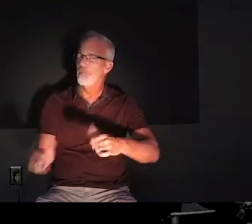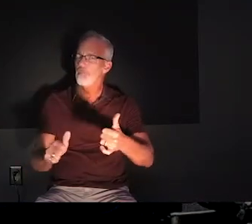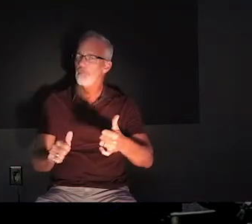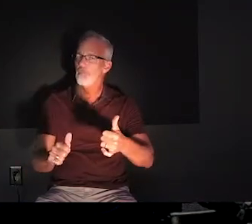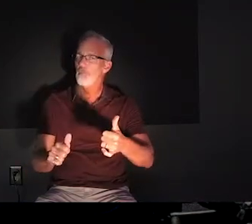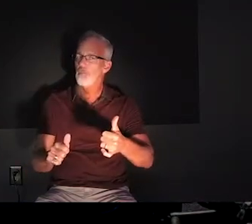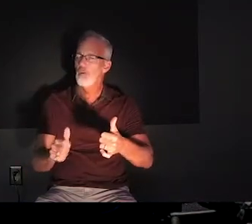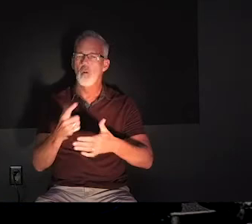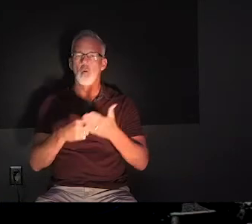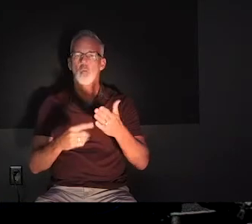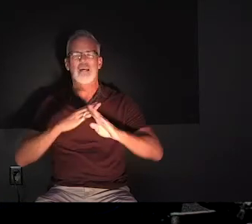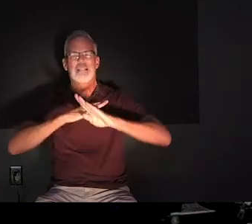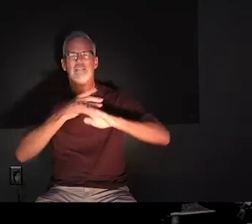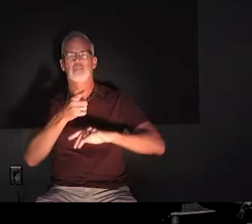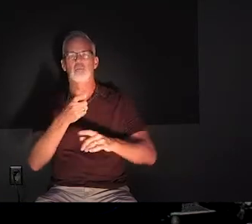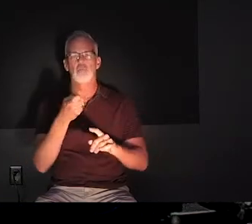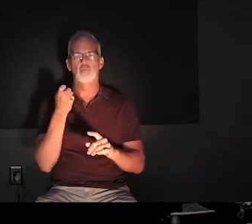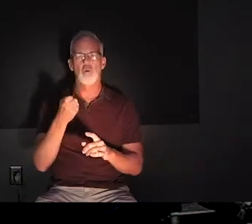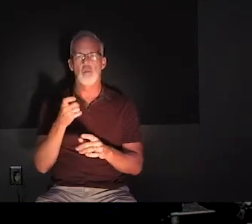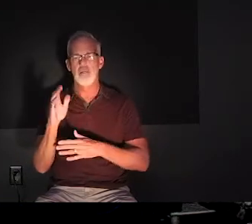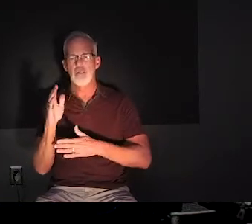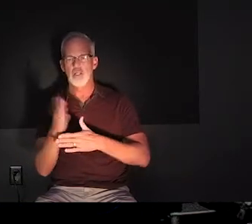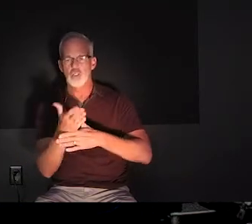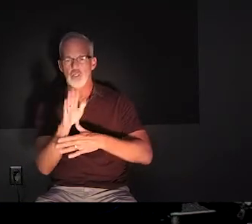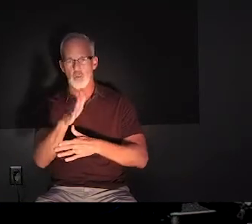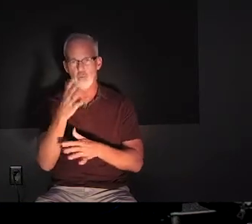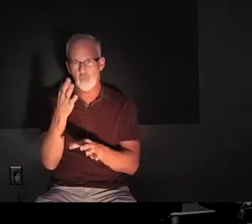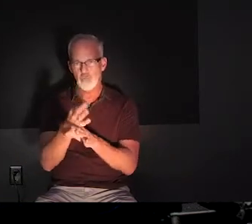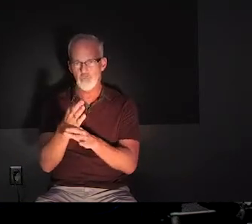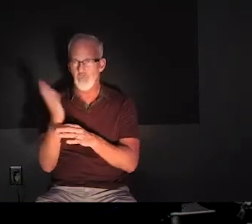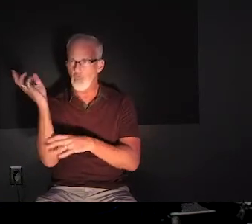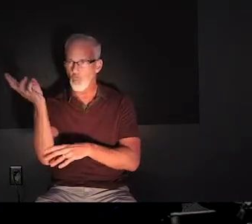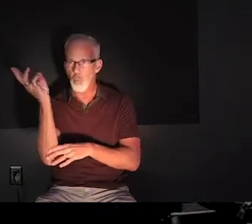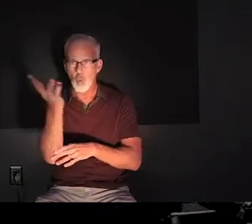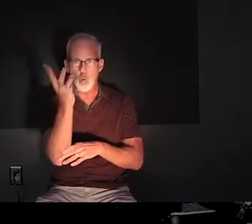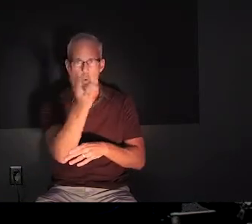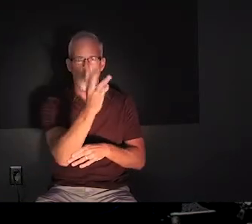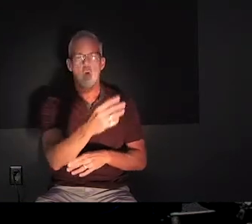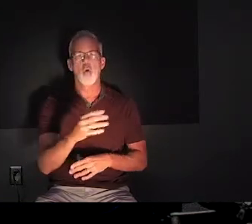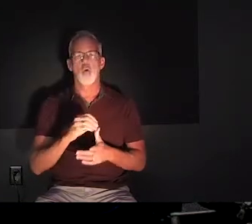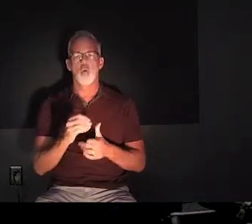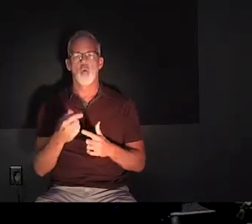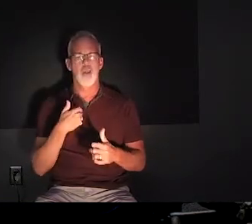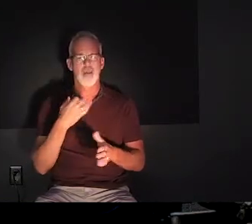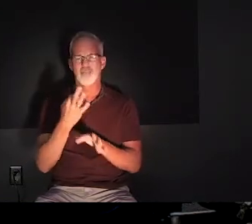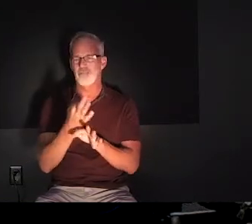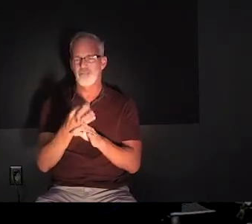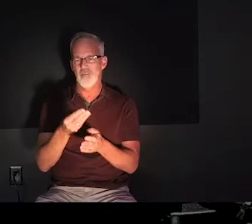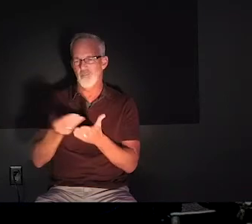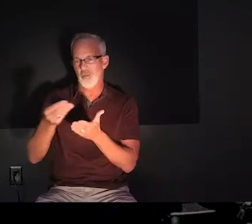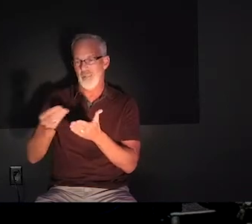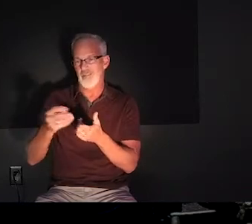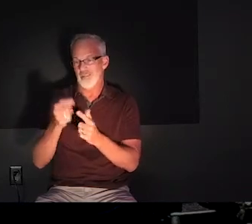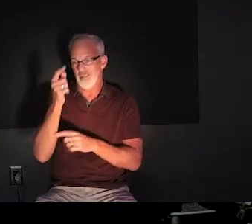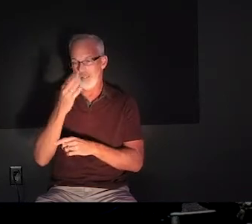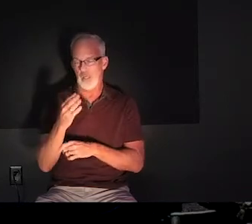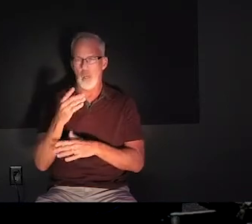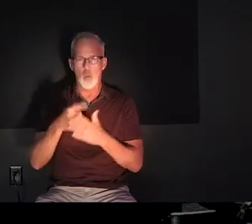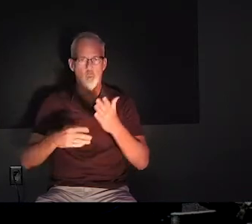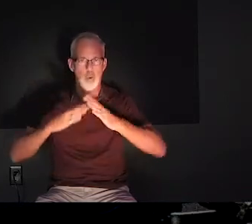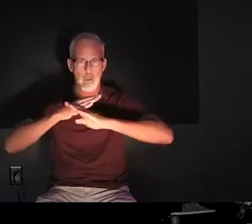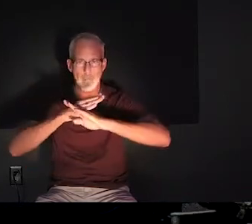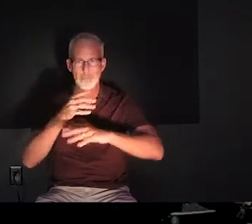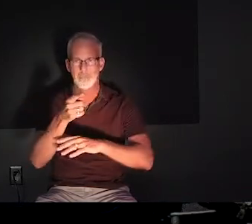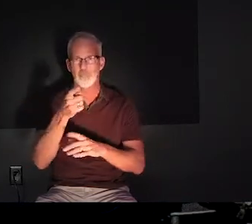world? What is hindering you from putting your yes down that I'm going to be faithful in my giving to God? What is hindering you from